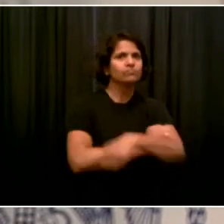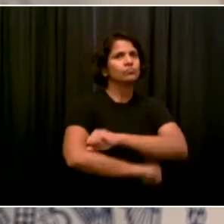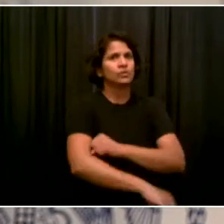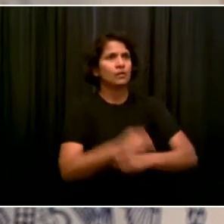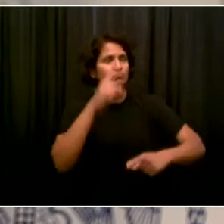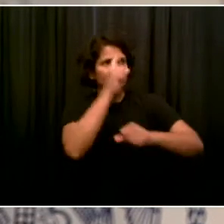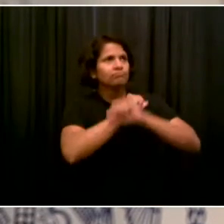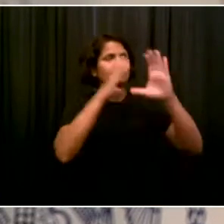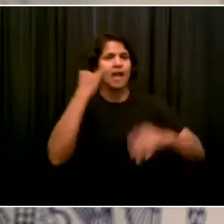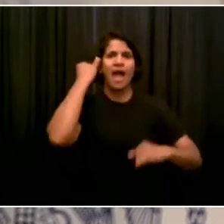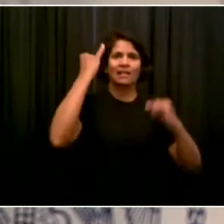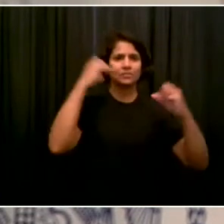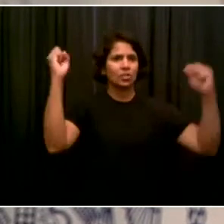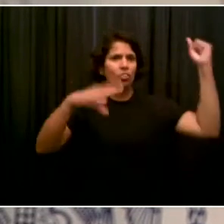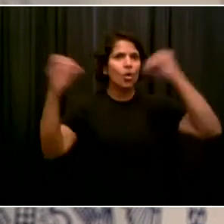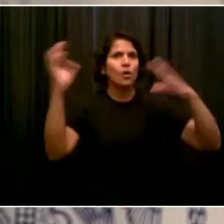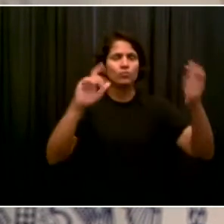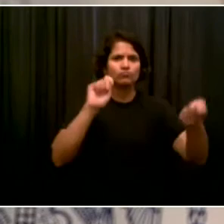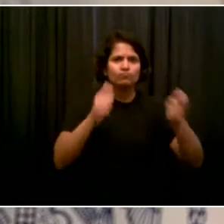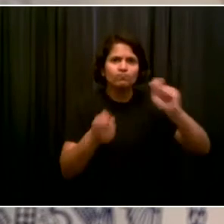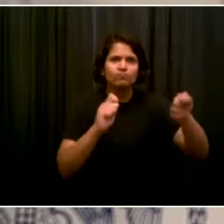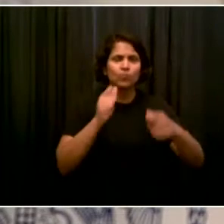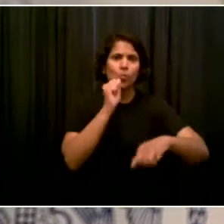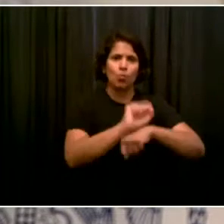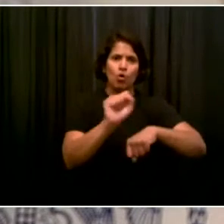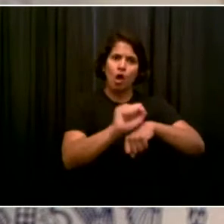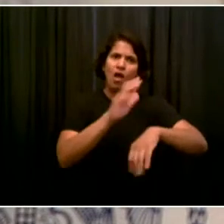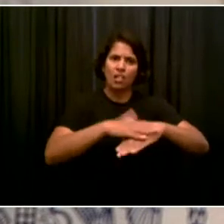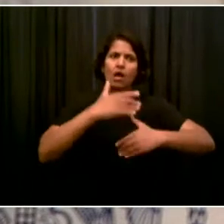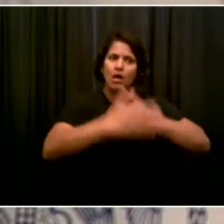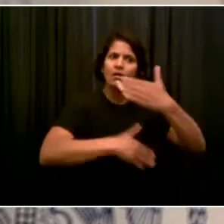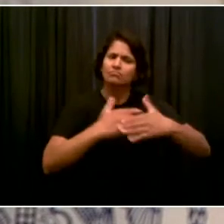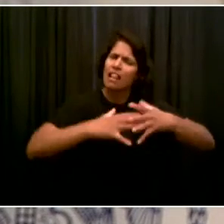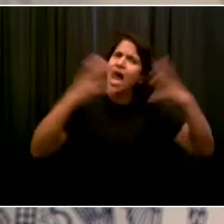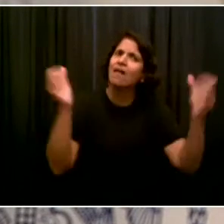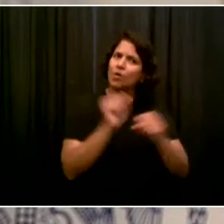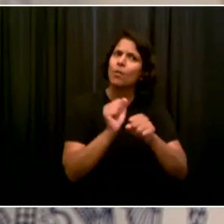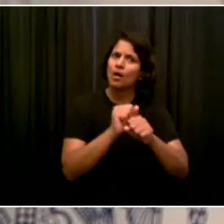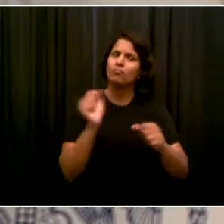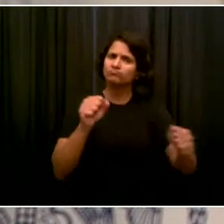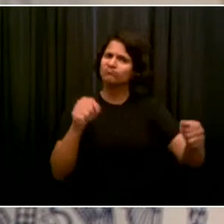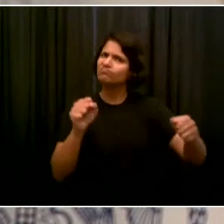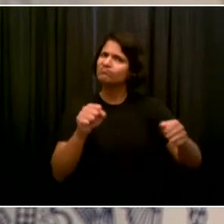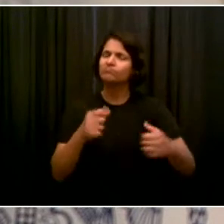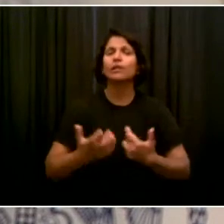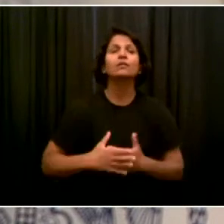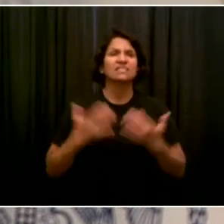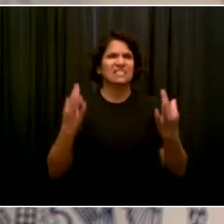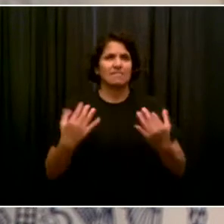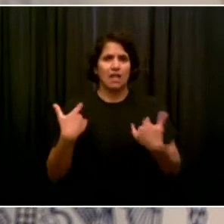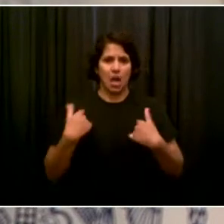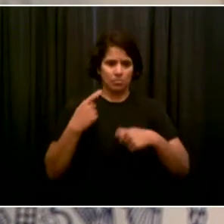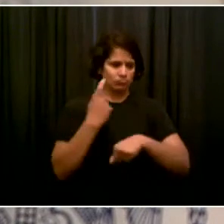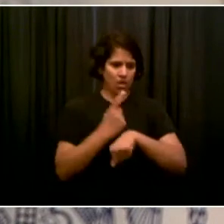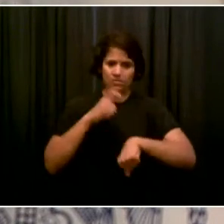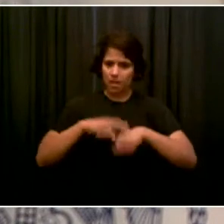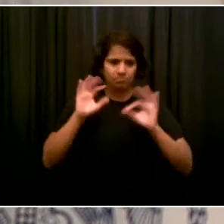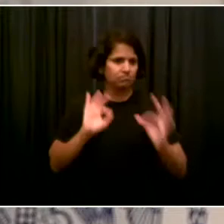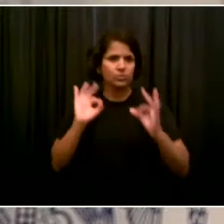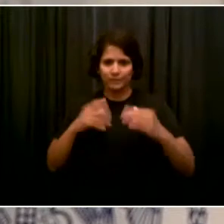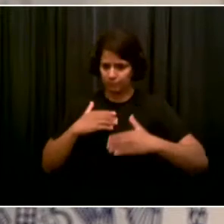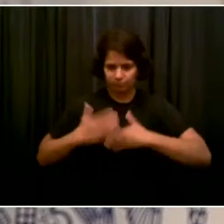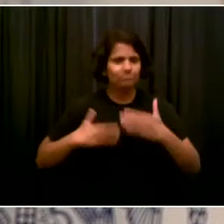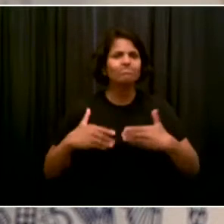forward for the BQE. And look, I want you to hear from some of the folks who made this possible, particularly because we could not be talking